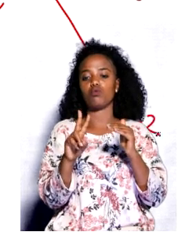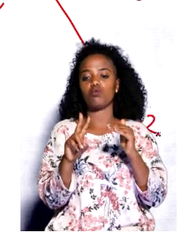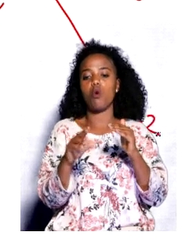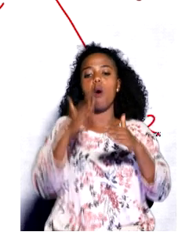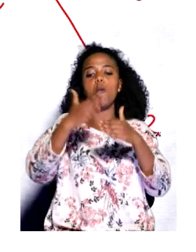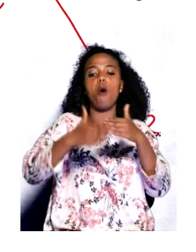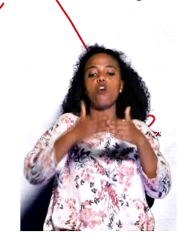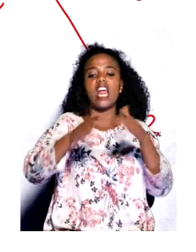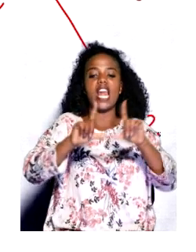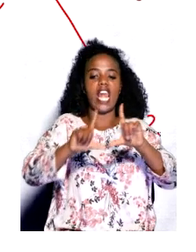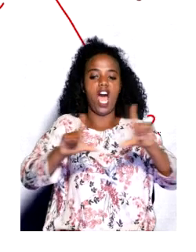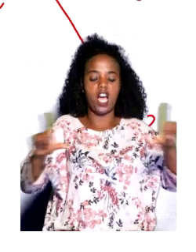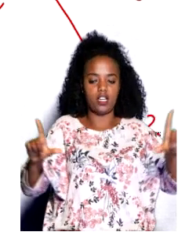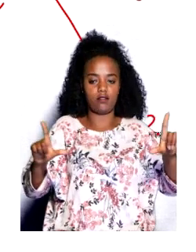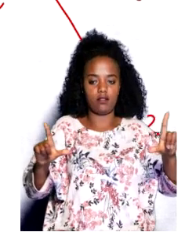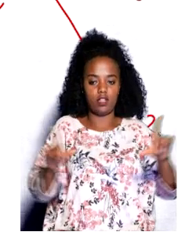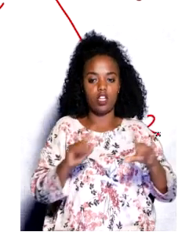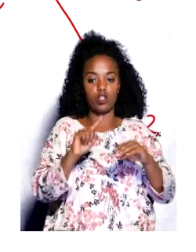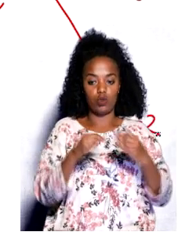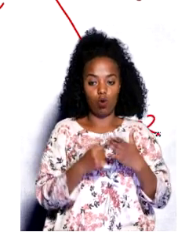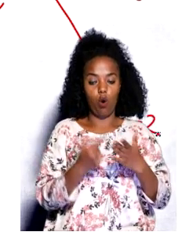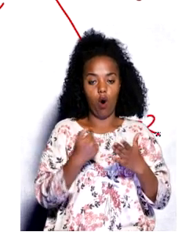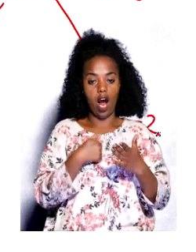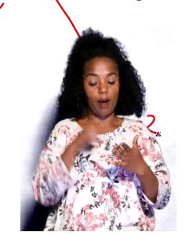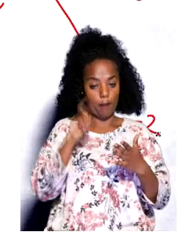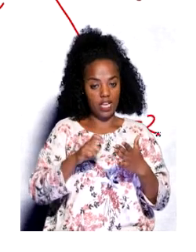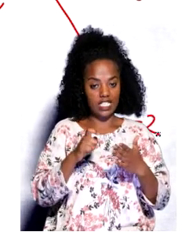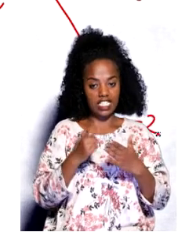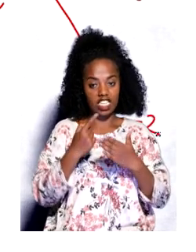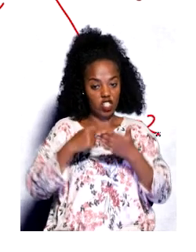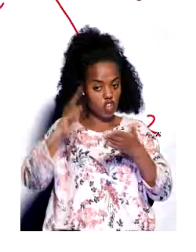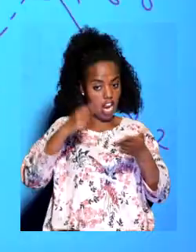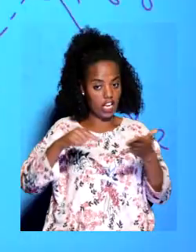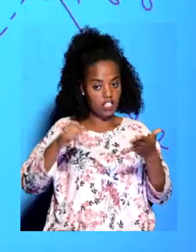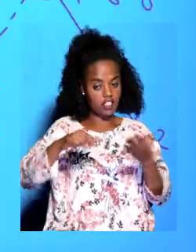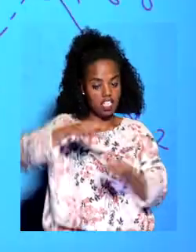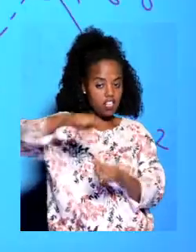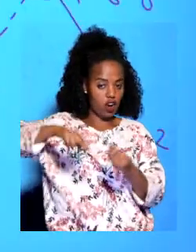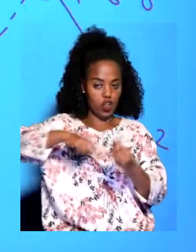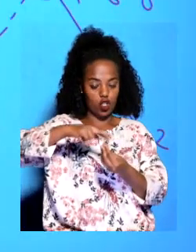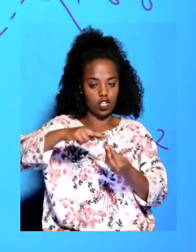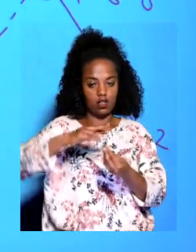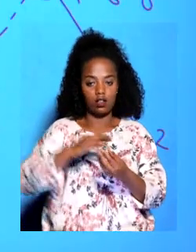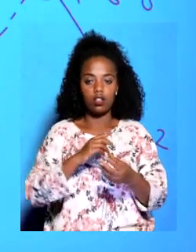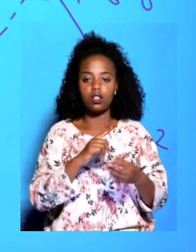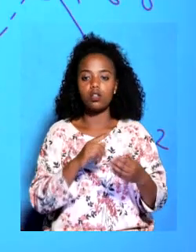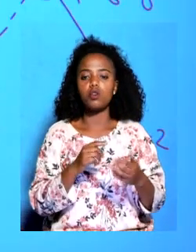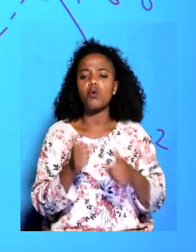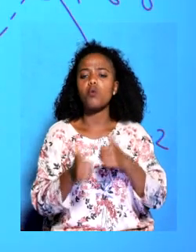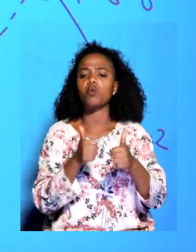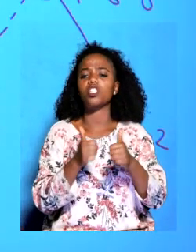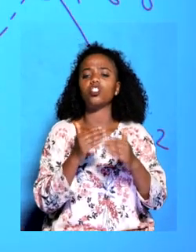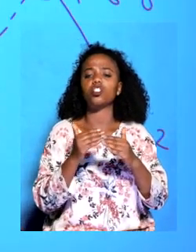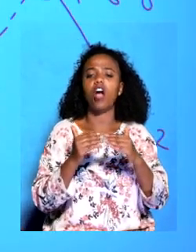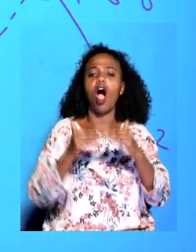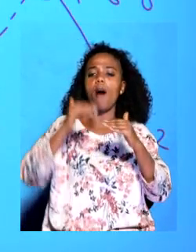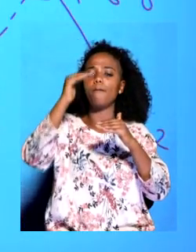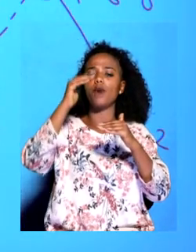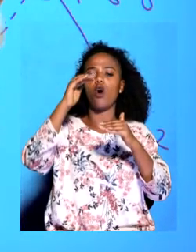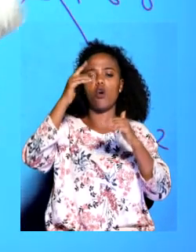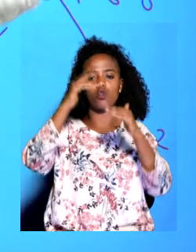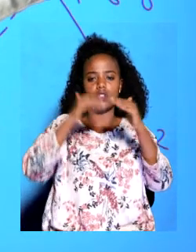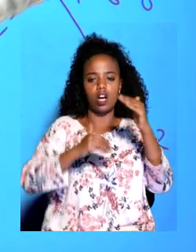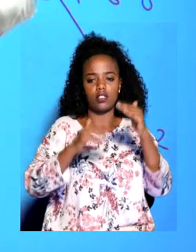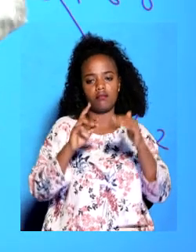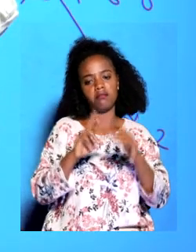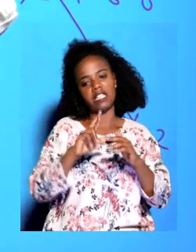boundary line. So I need to check the region. So which part of this? The